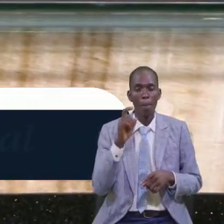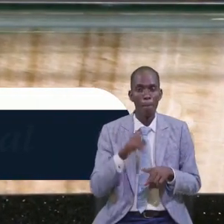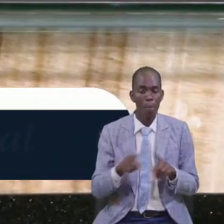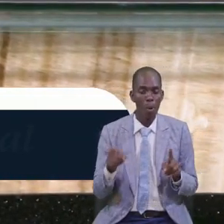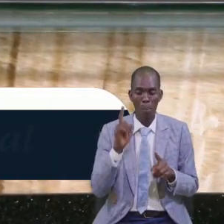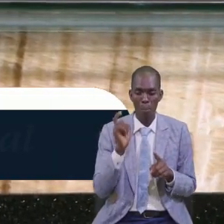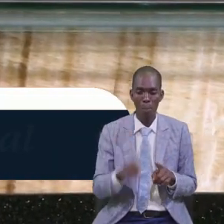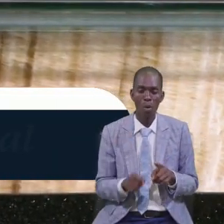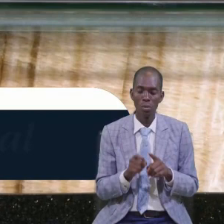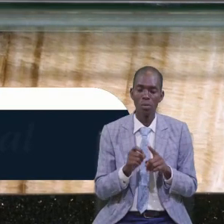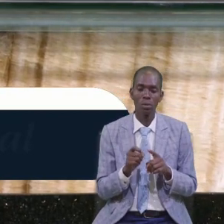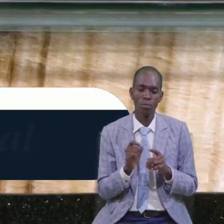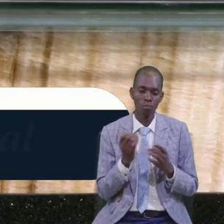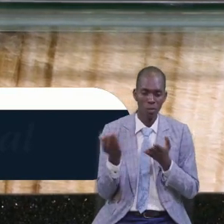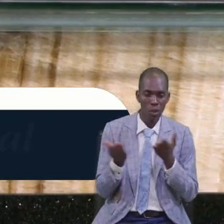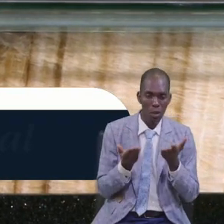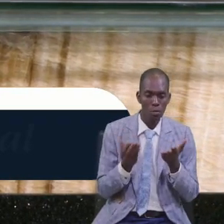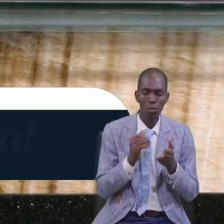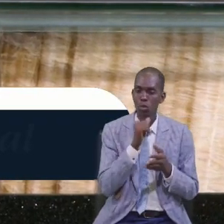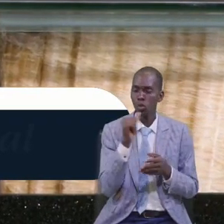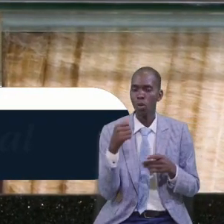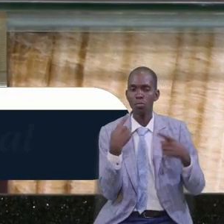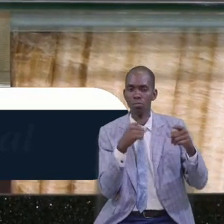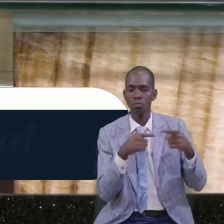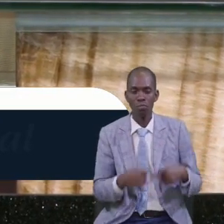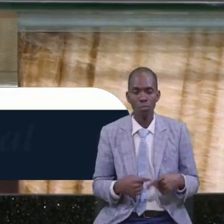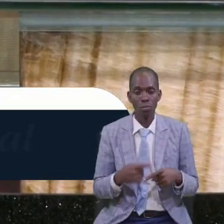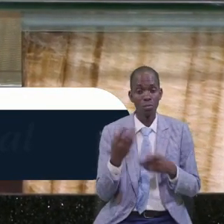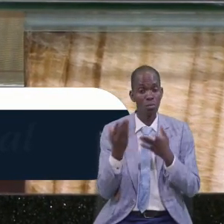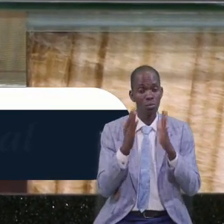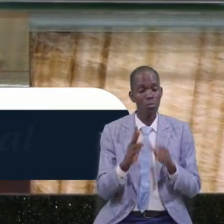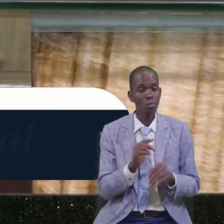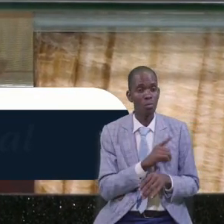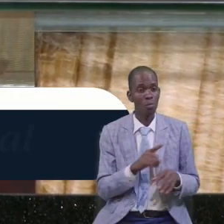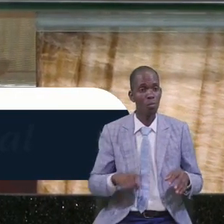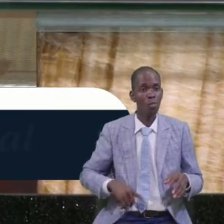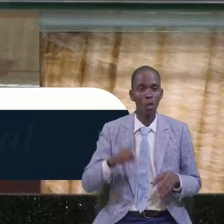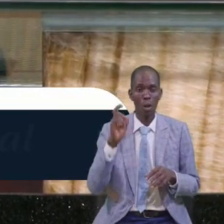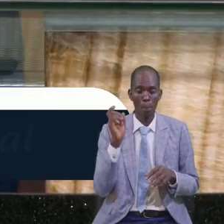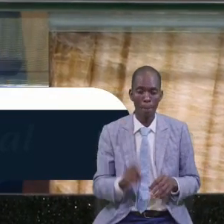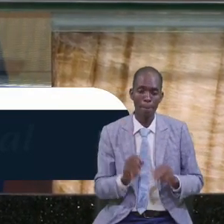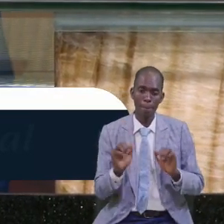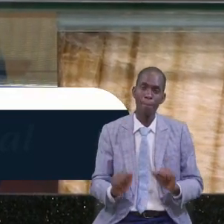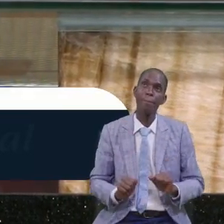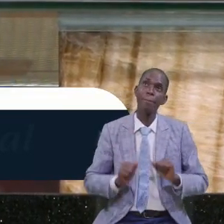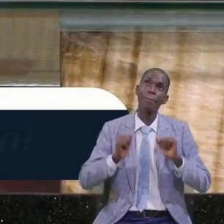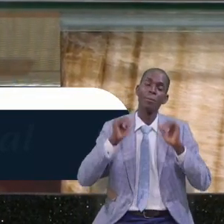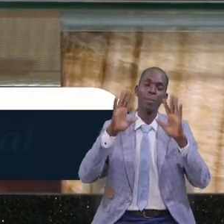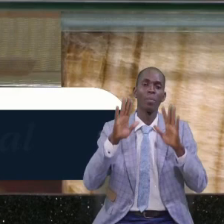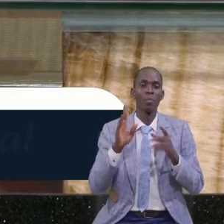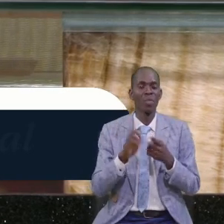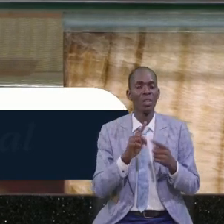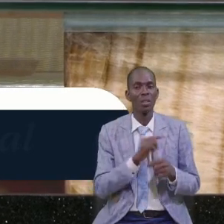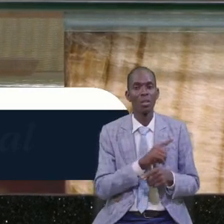He must not strive. The servant of the Lord must submit and surrender